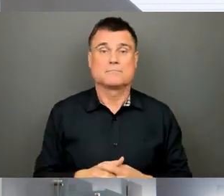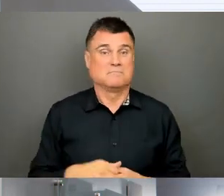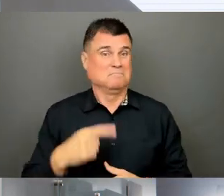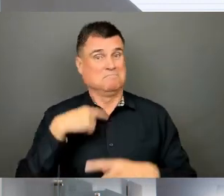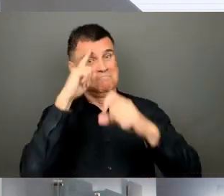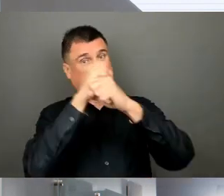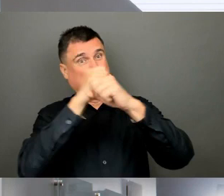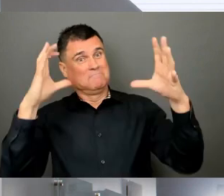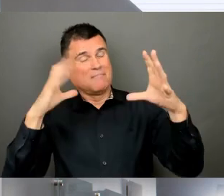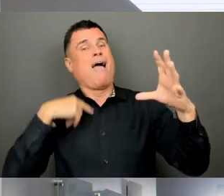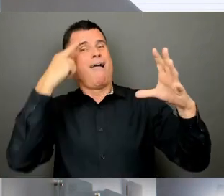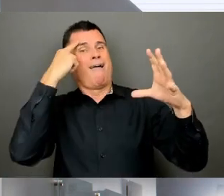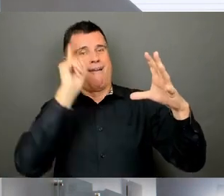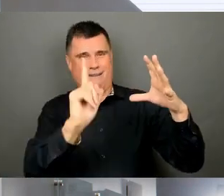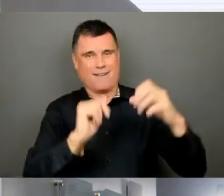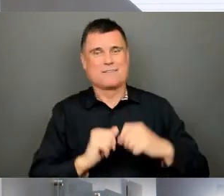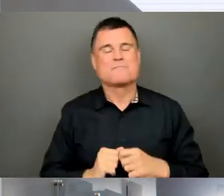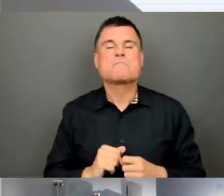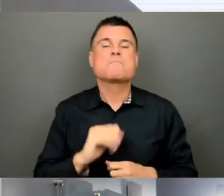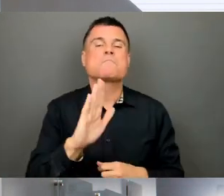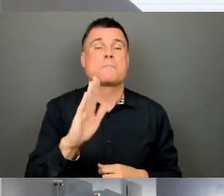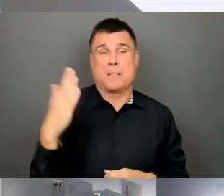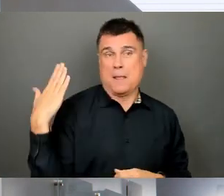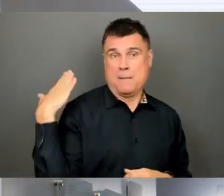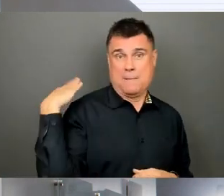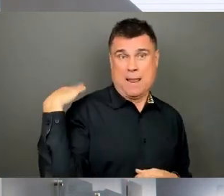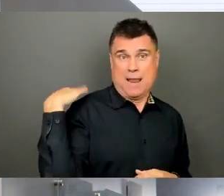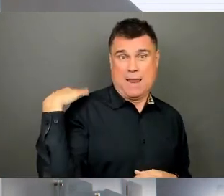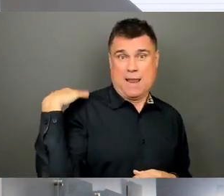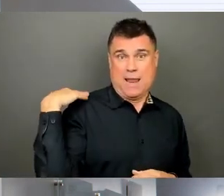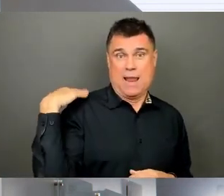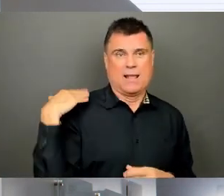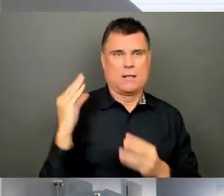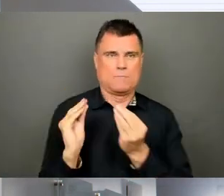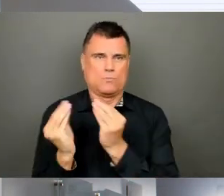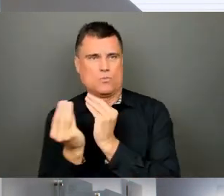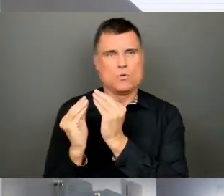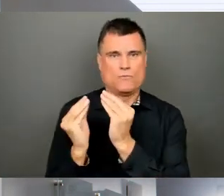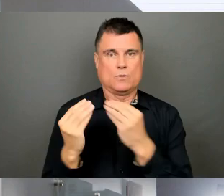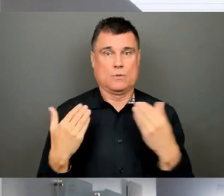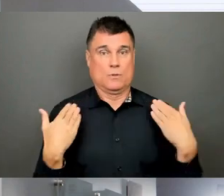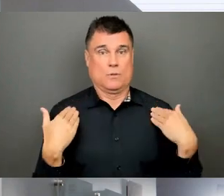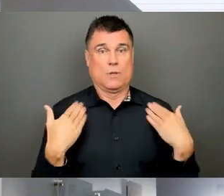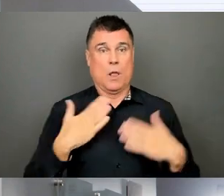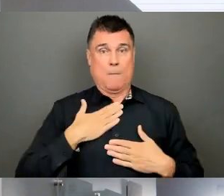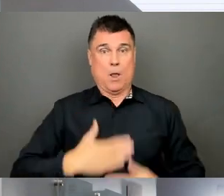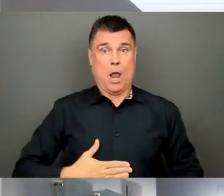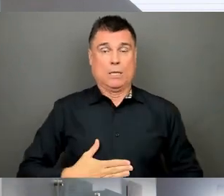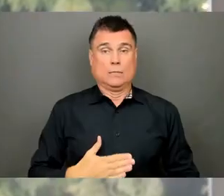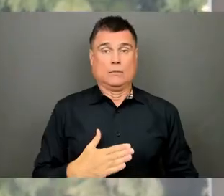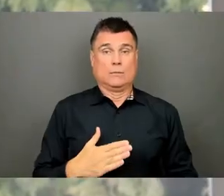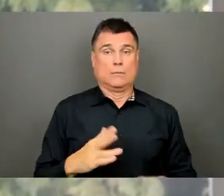another helper, I was just thinking of this, on the back groove, I'll actually tip the tip of my index